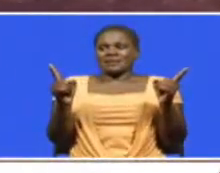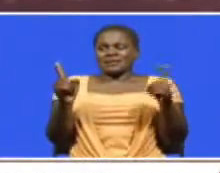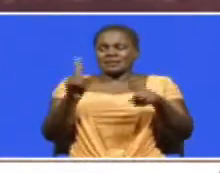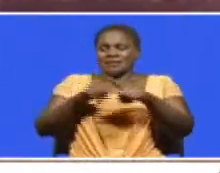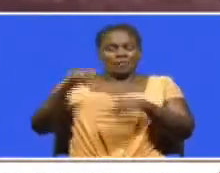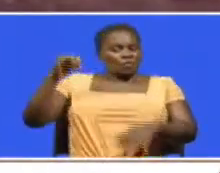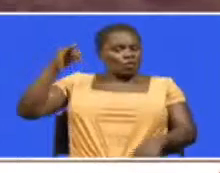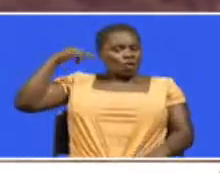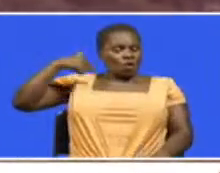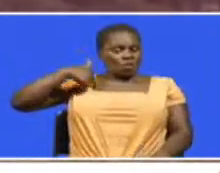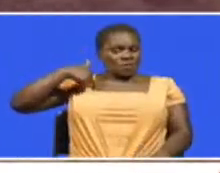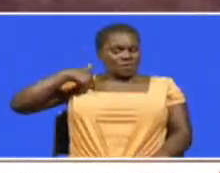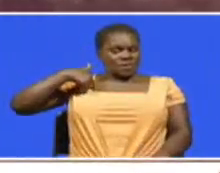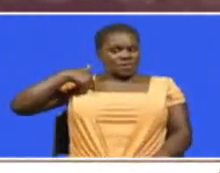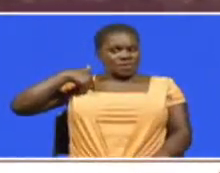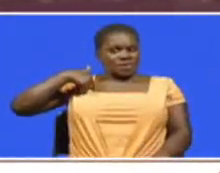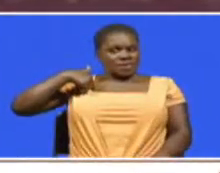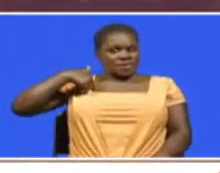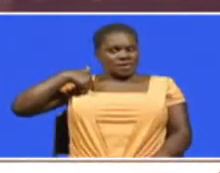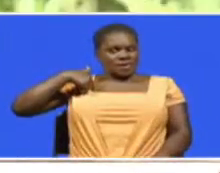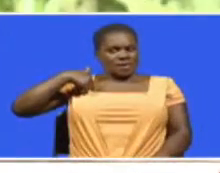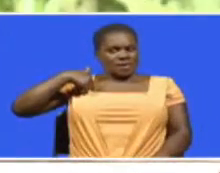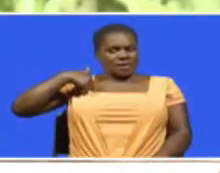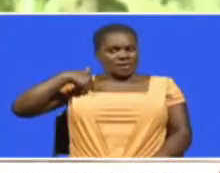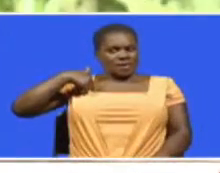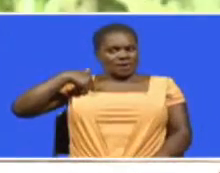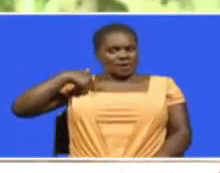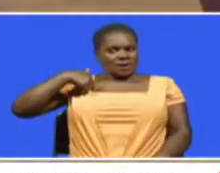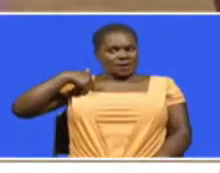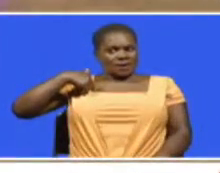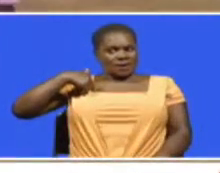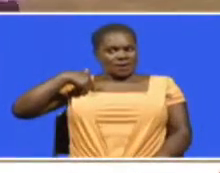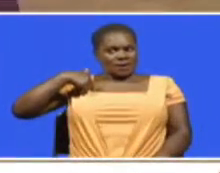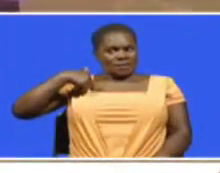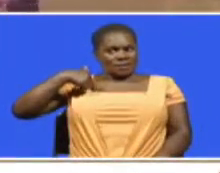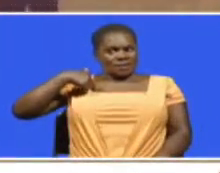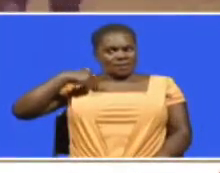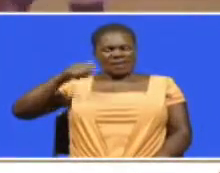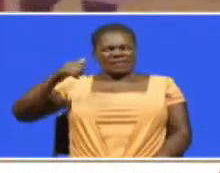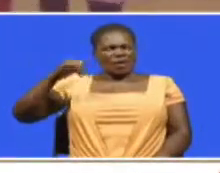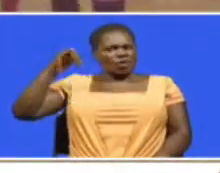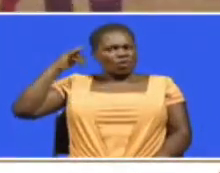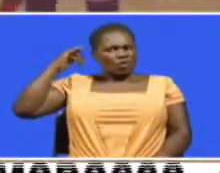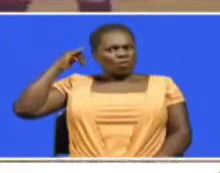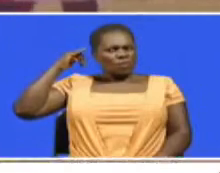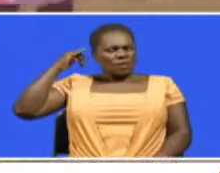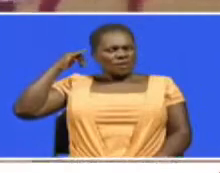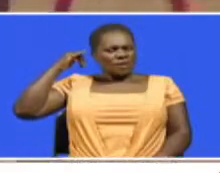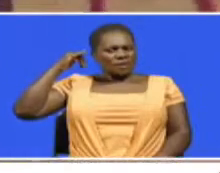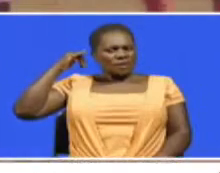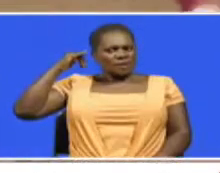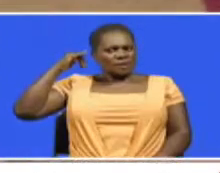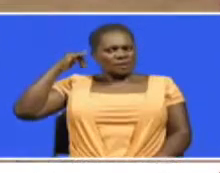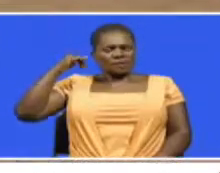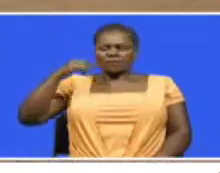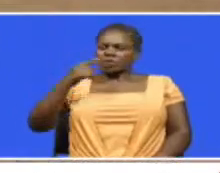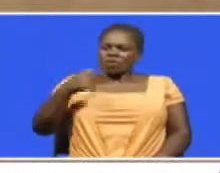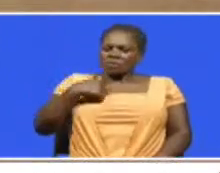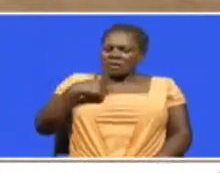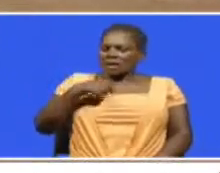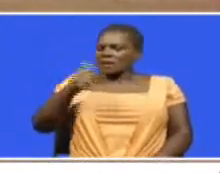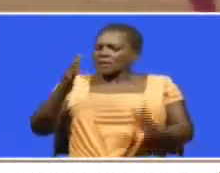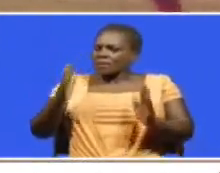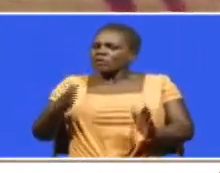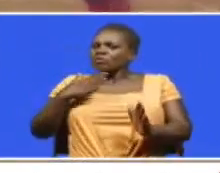when they called me, first of all, it's my principal, Mr. Cosmas Nabungolo, called me, and he was like, "There's someone who